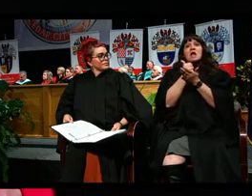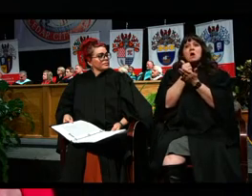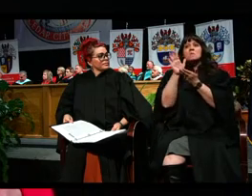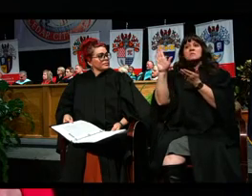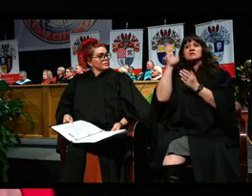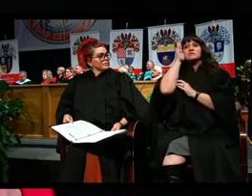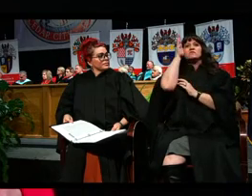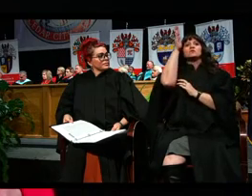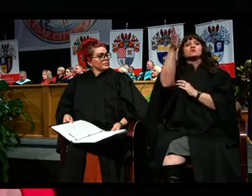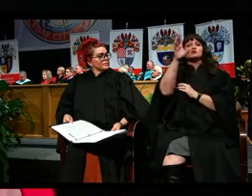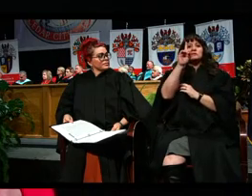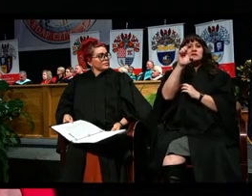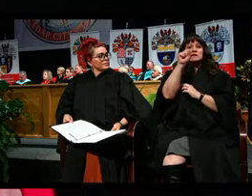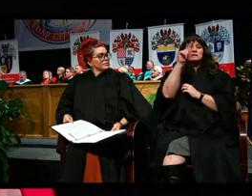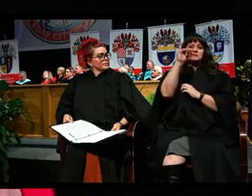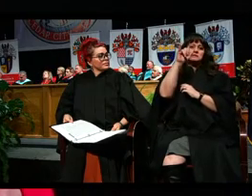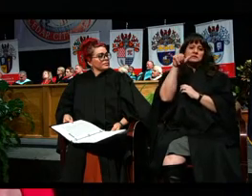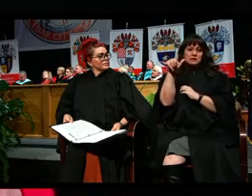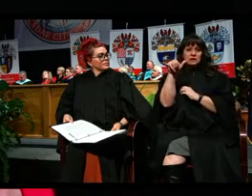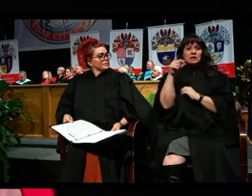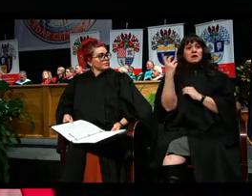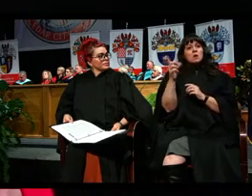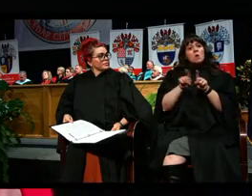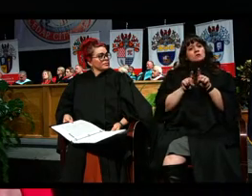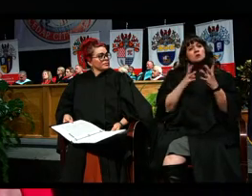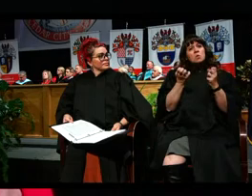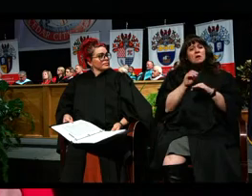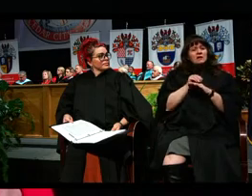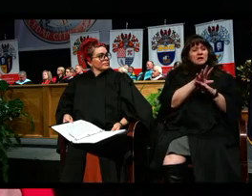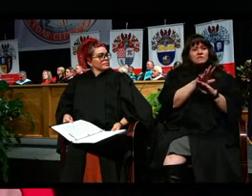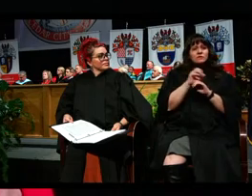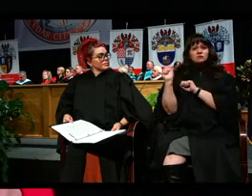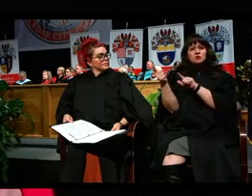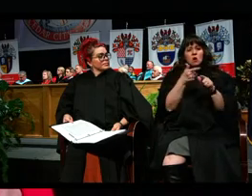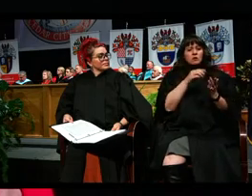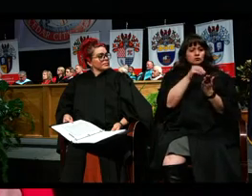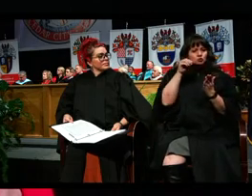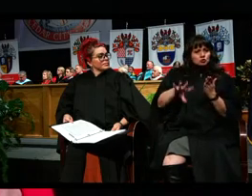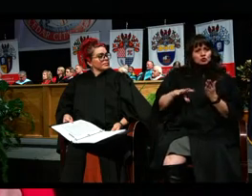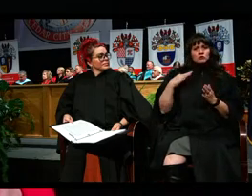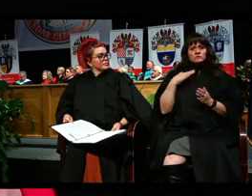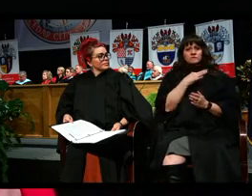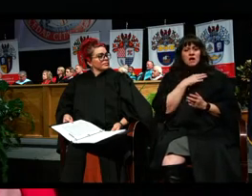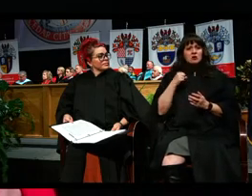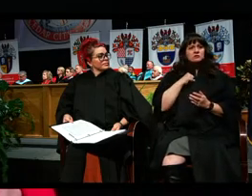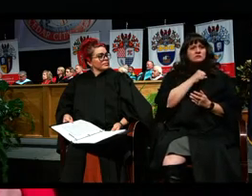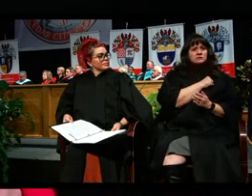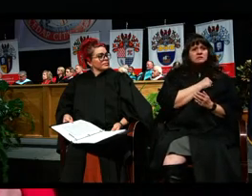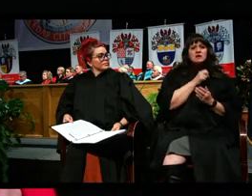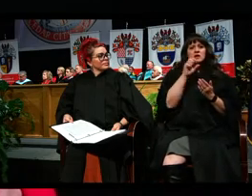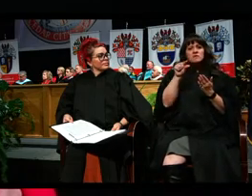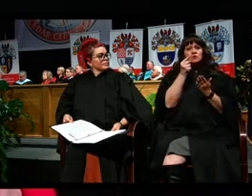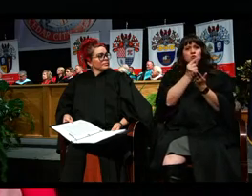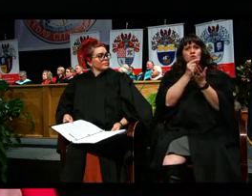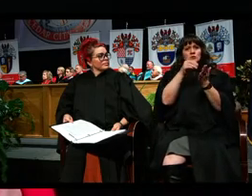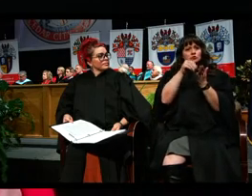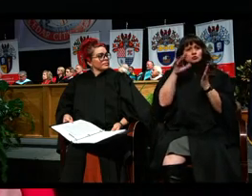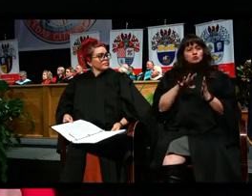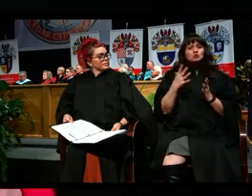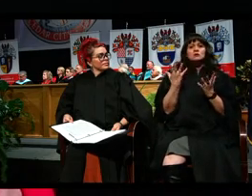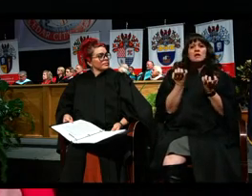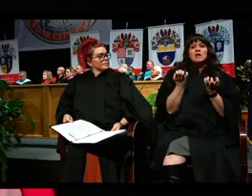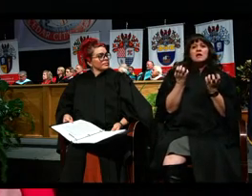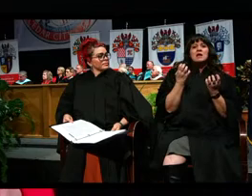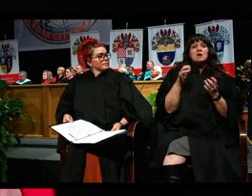the lives of its students, faculty, staff, alumni, and friends. I know of no